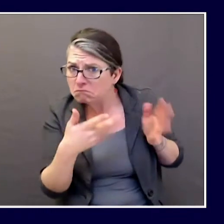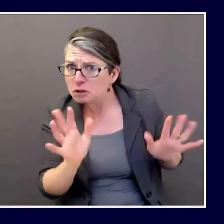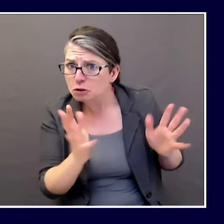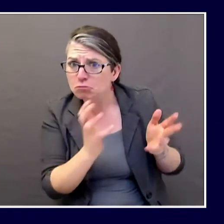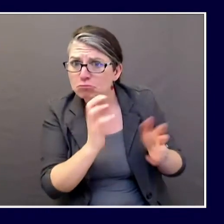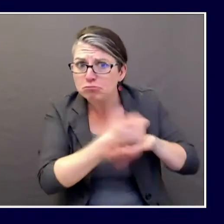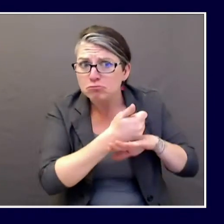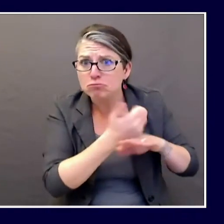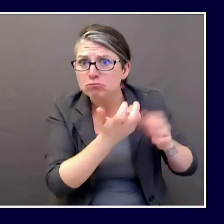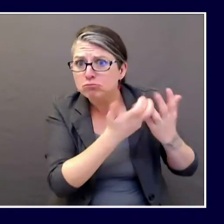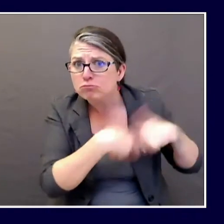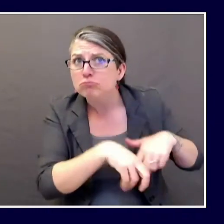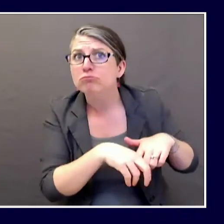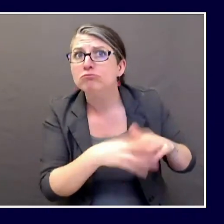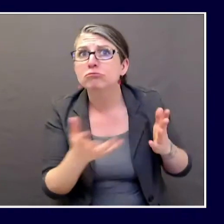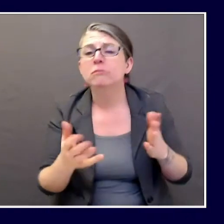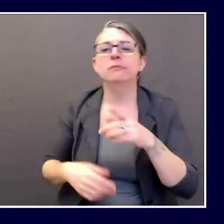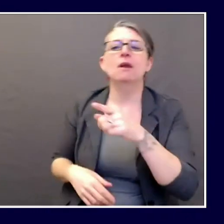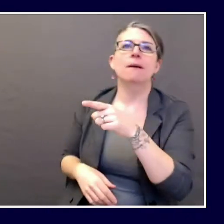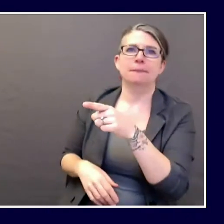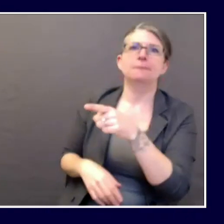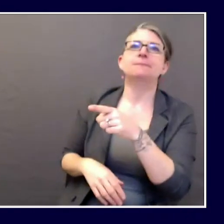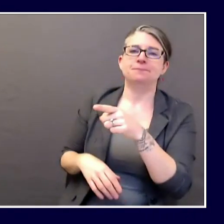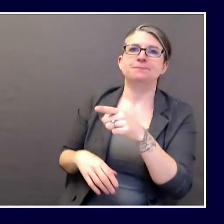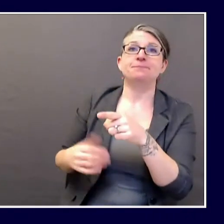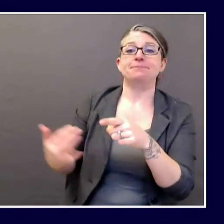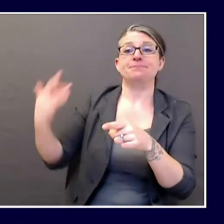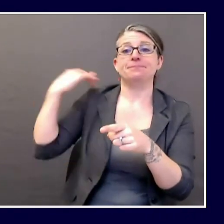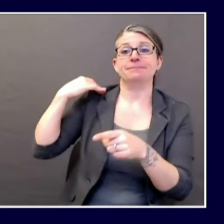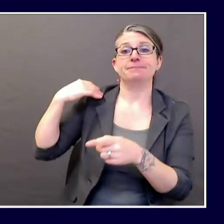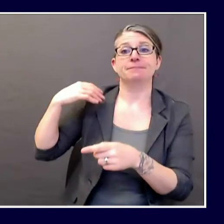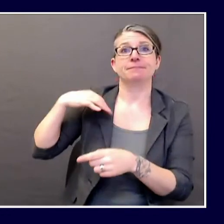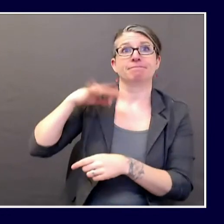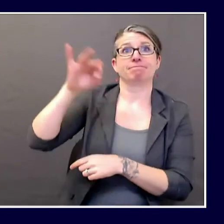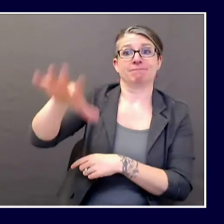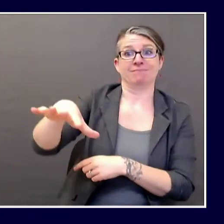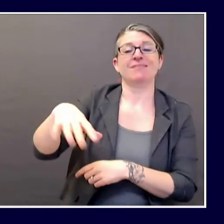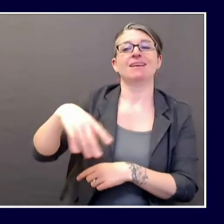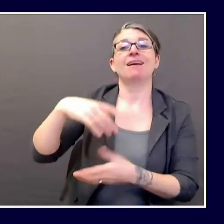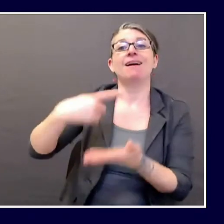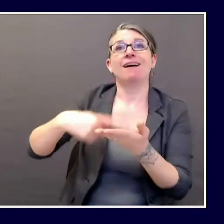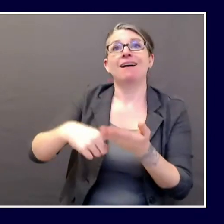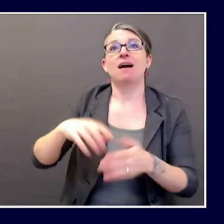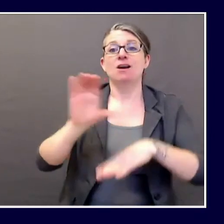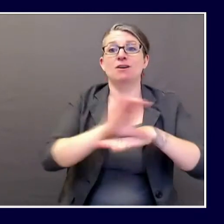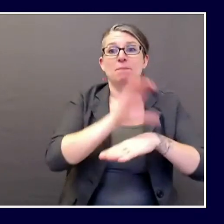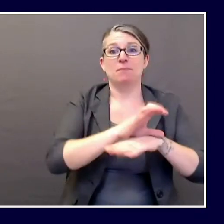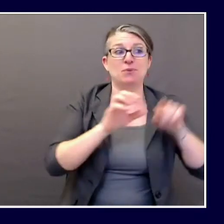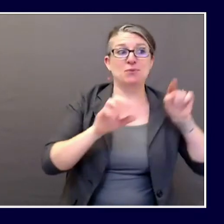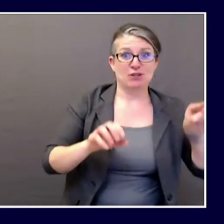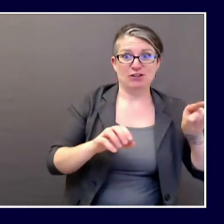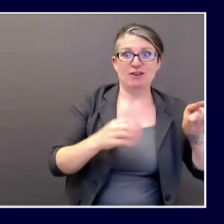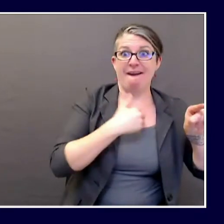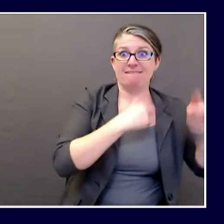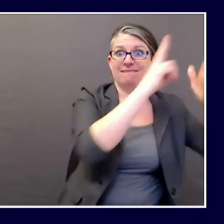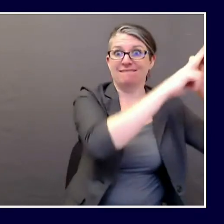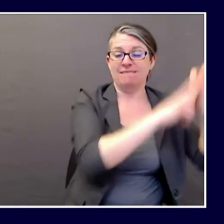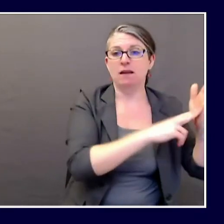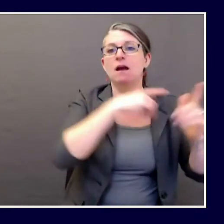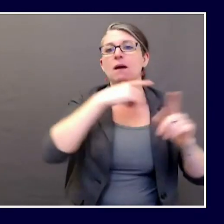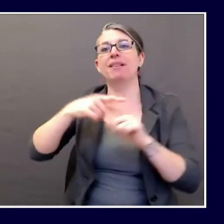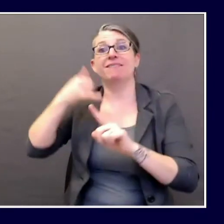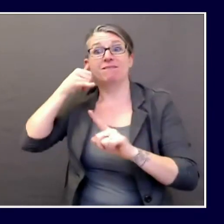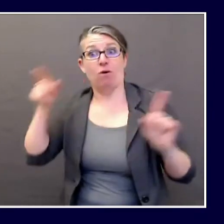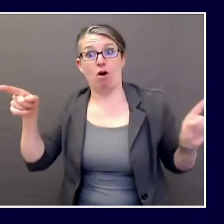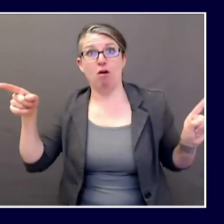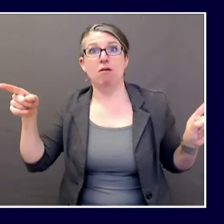888-445-4111. Right now, that line functions as sort of an interface between those who need help accessing the